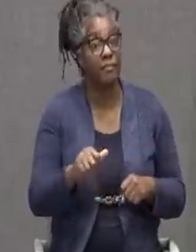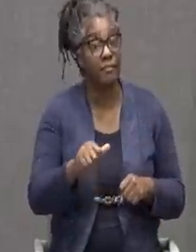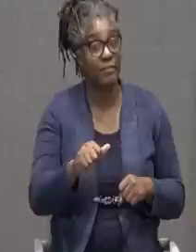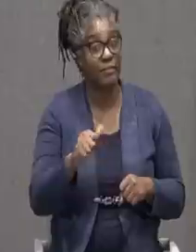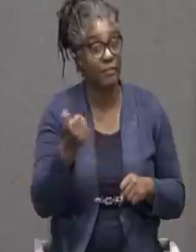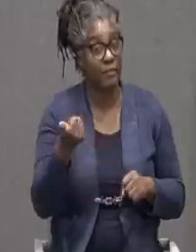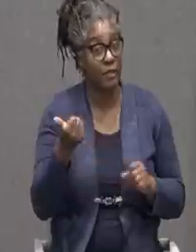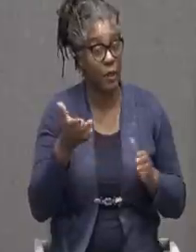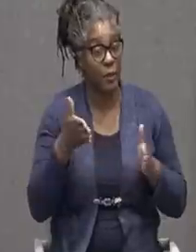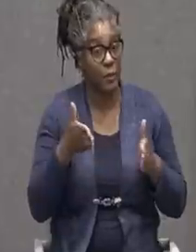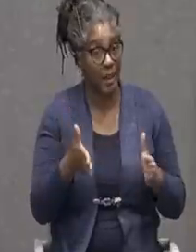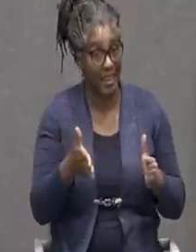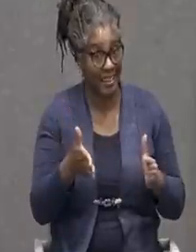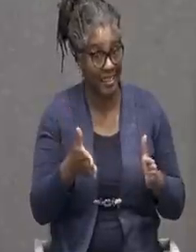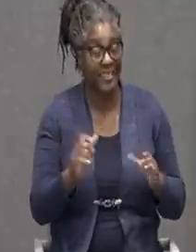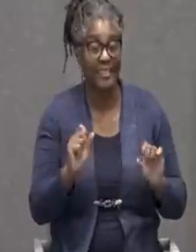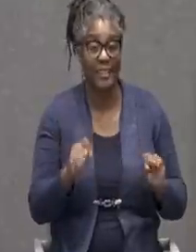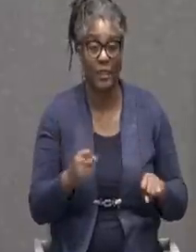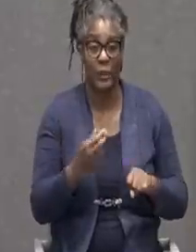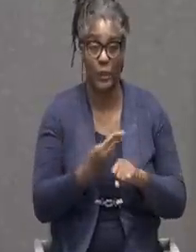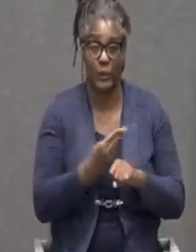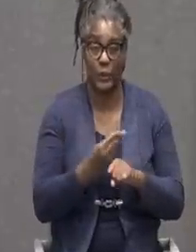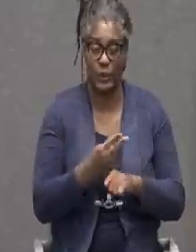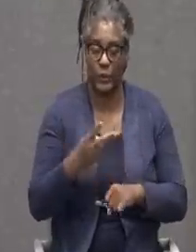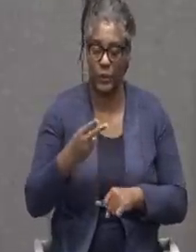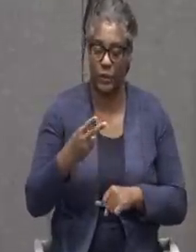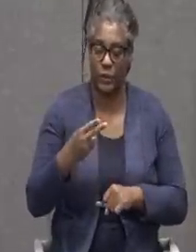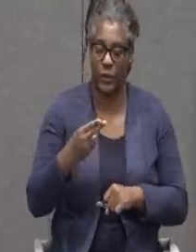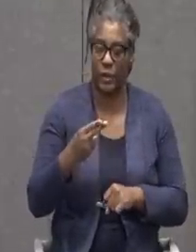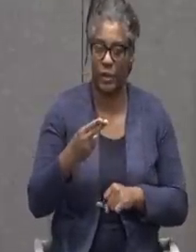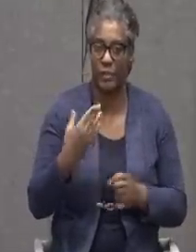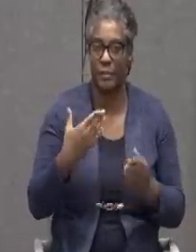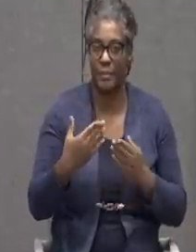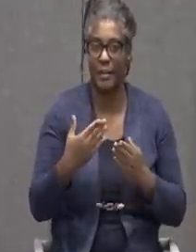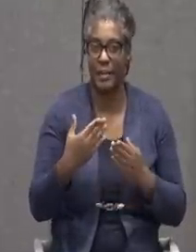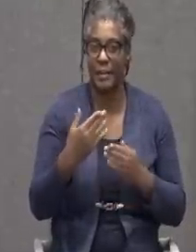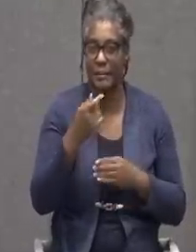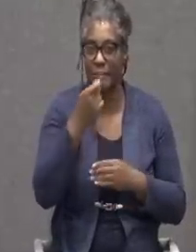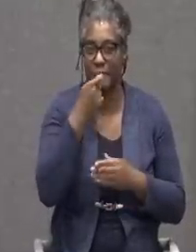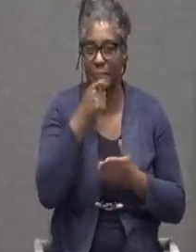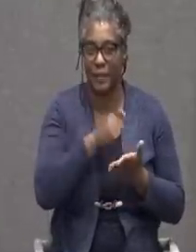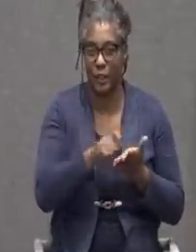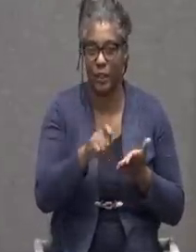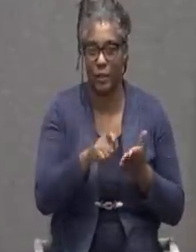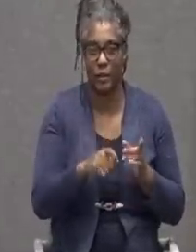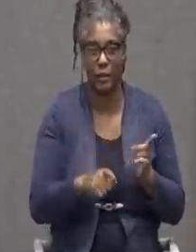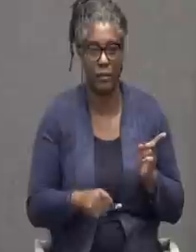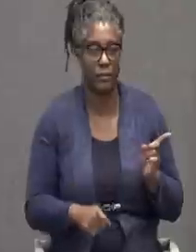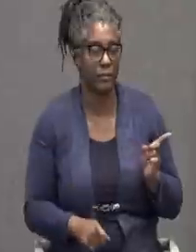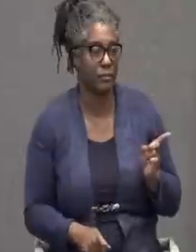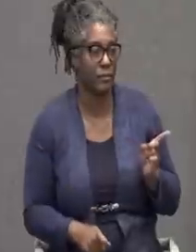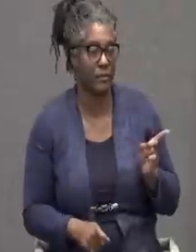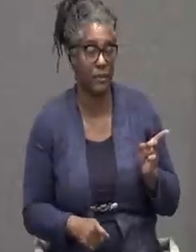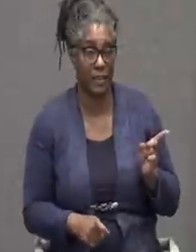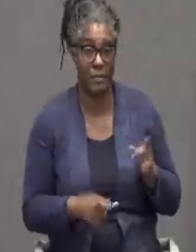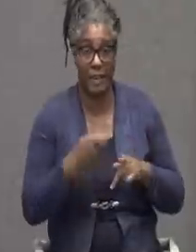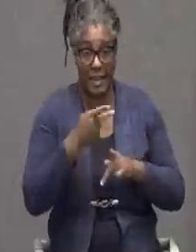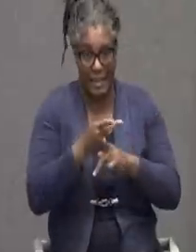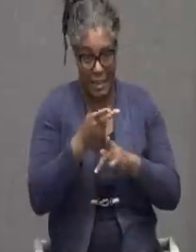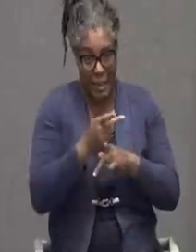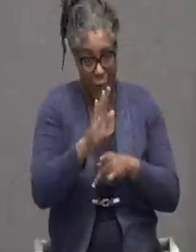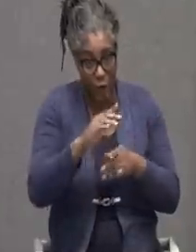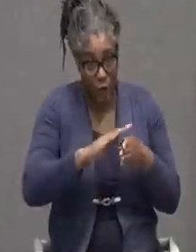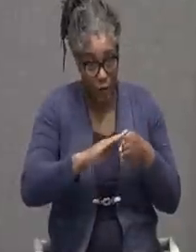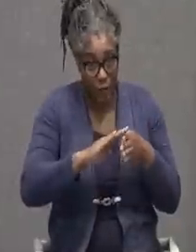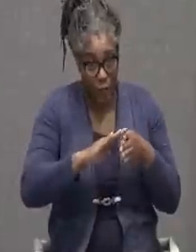I could use a pair of scissors. I think I'll use a pencil, just a little bit safer. Now, you wanna be careful with your fingers here so you don't